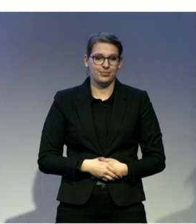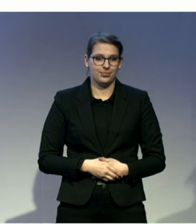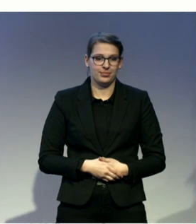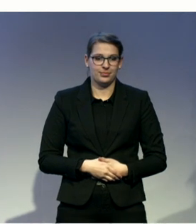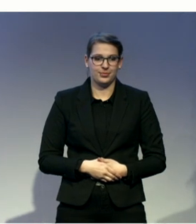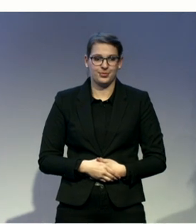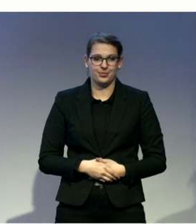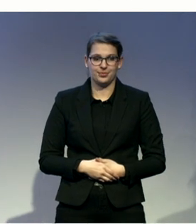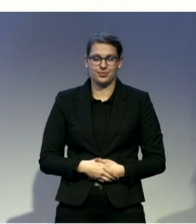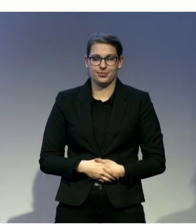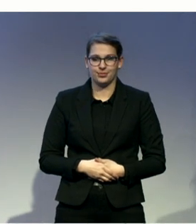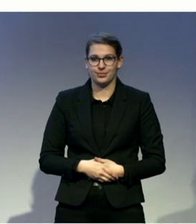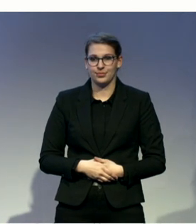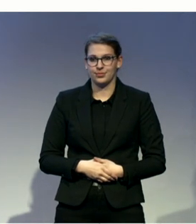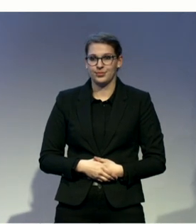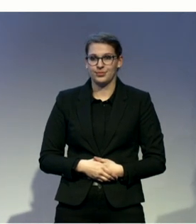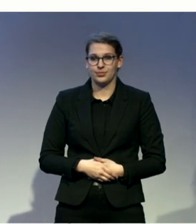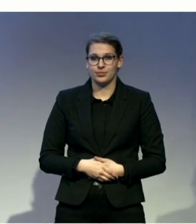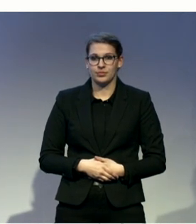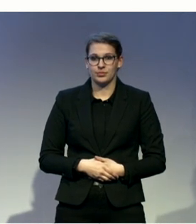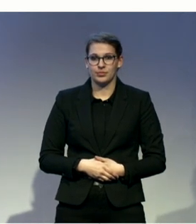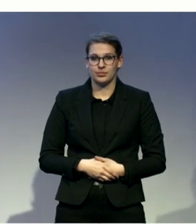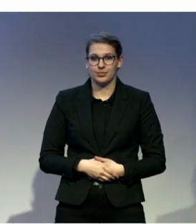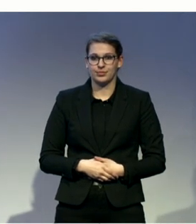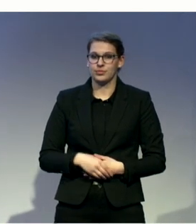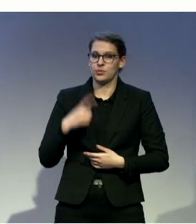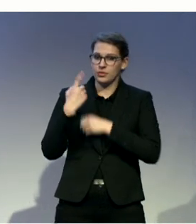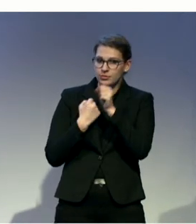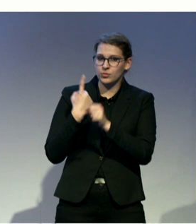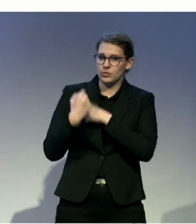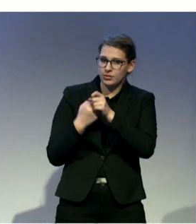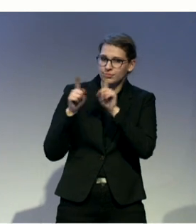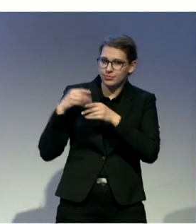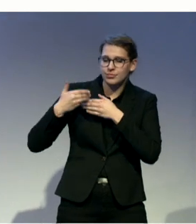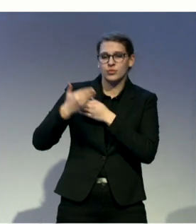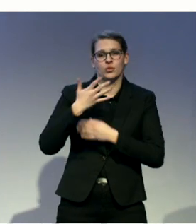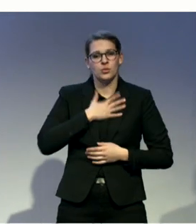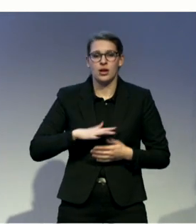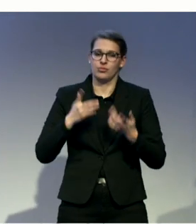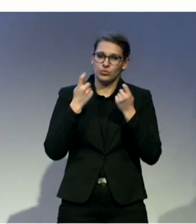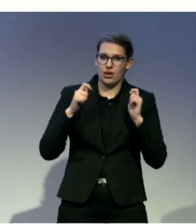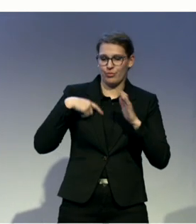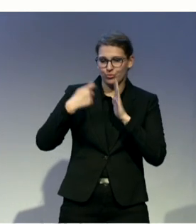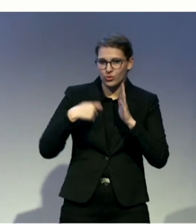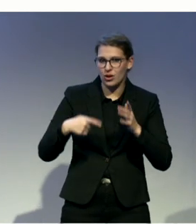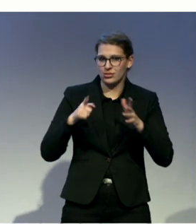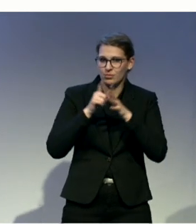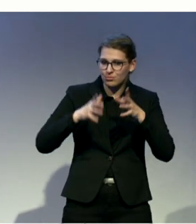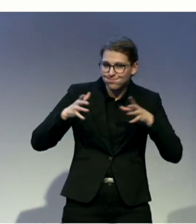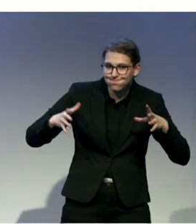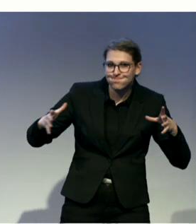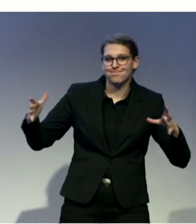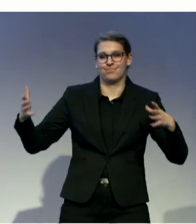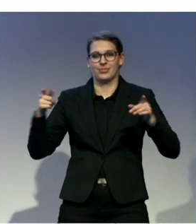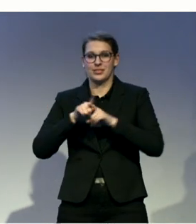expansion of the program each year geographically, financially and increasing by increasing number of provided apartments.